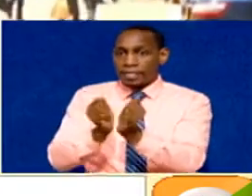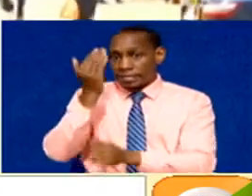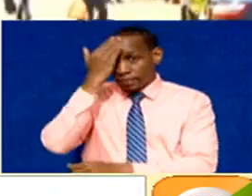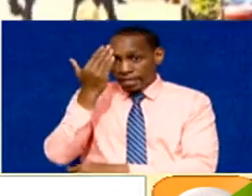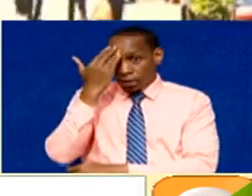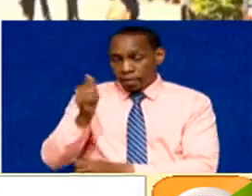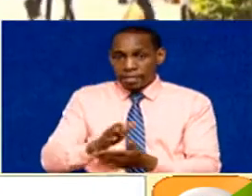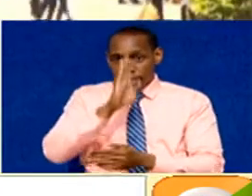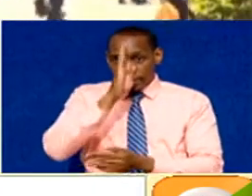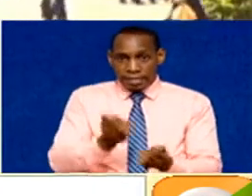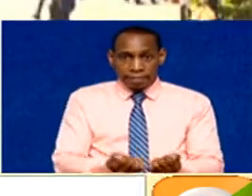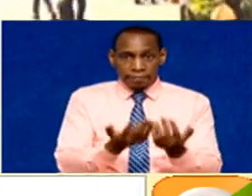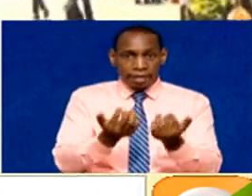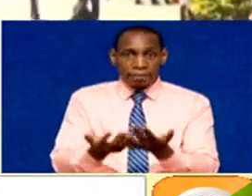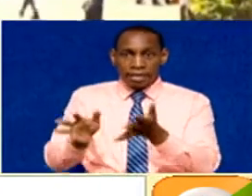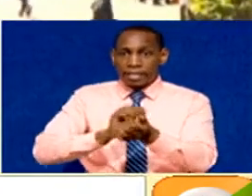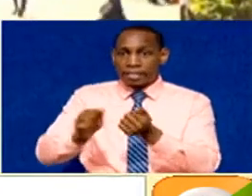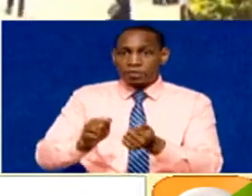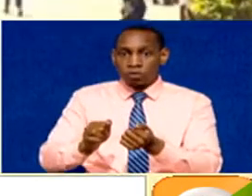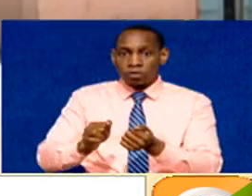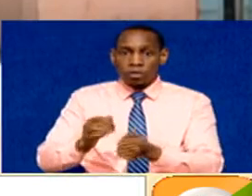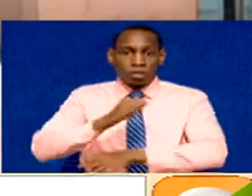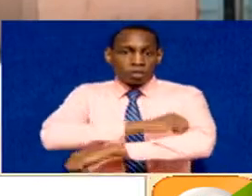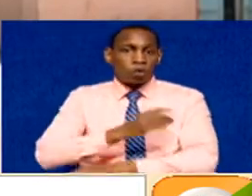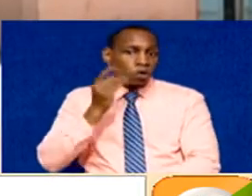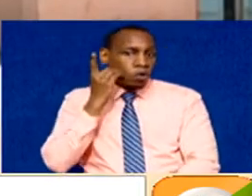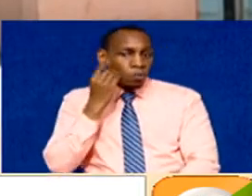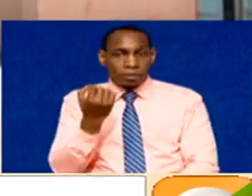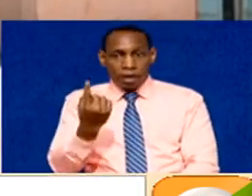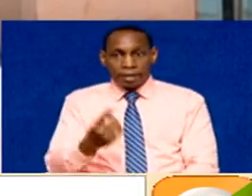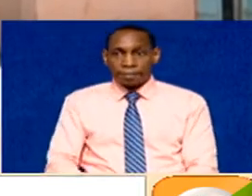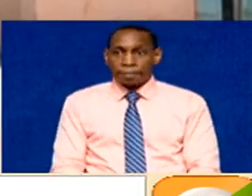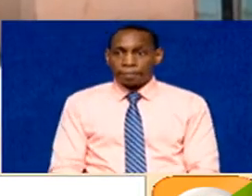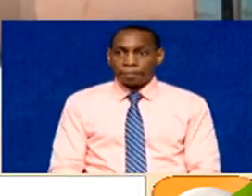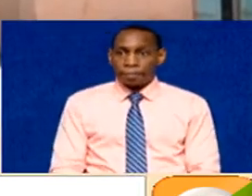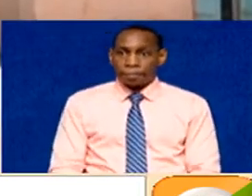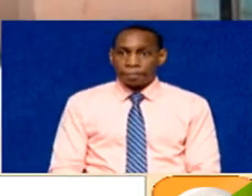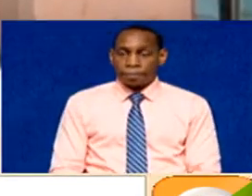on Monday following the Sunday night fire that gutted down one of the school's dormitories. Raquel Muigai, Citizen TV.